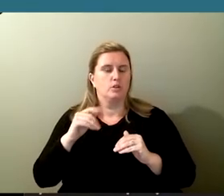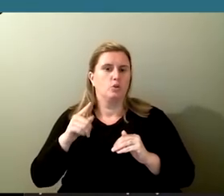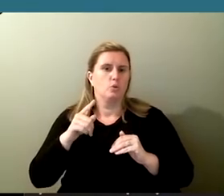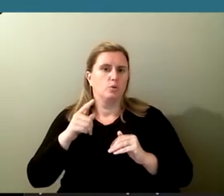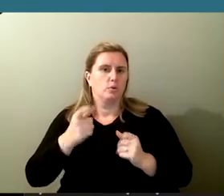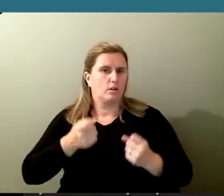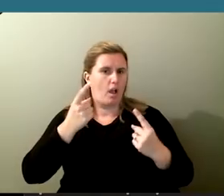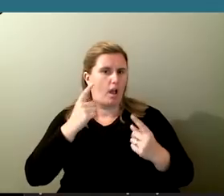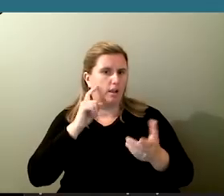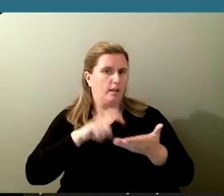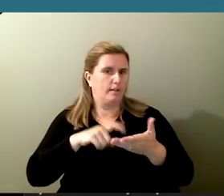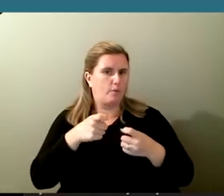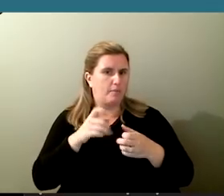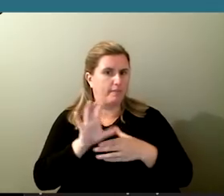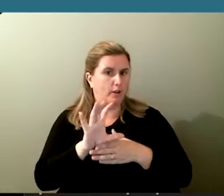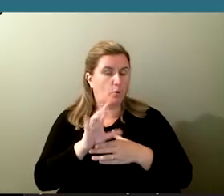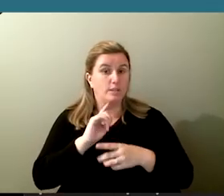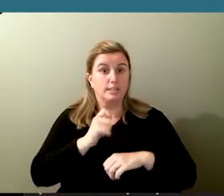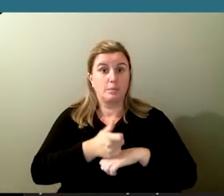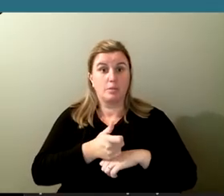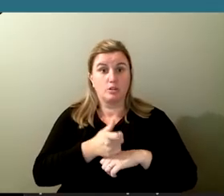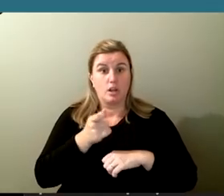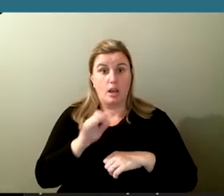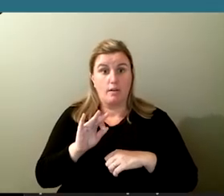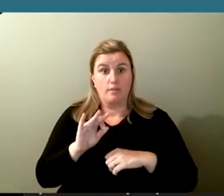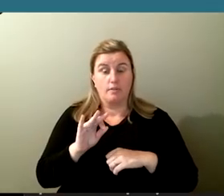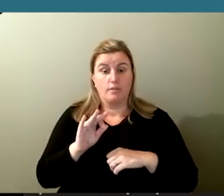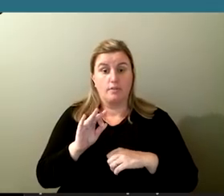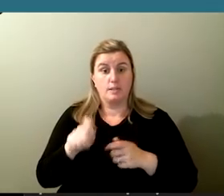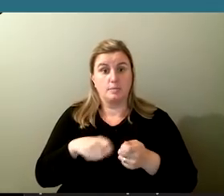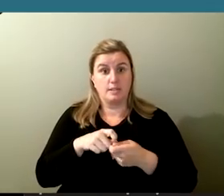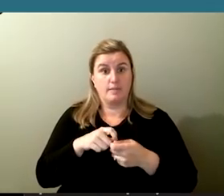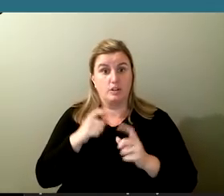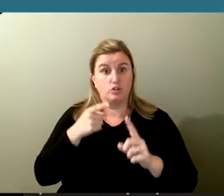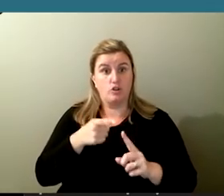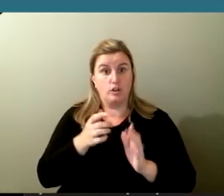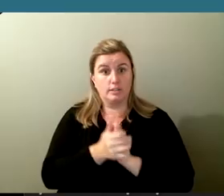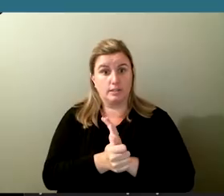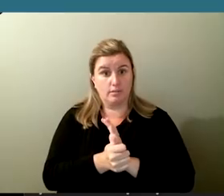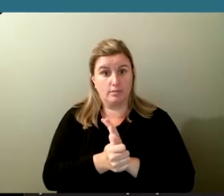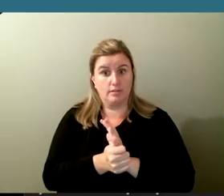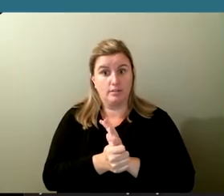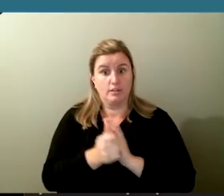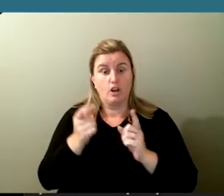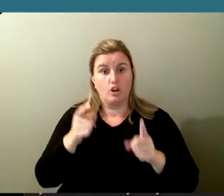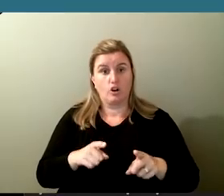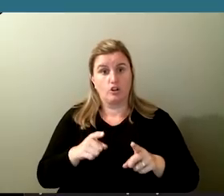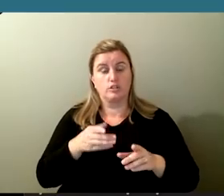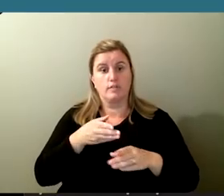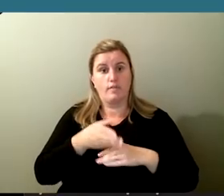the video, was that implementation of the specific target skill occurs